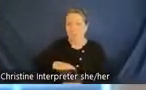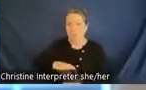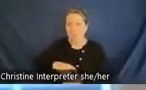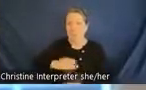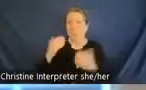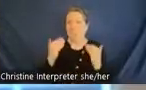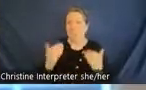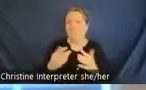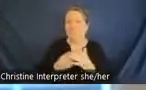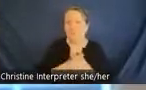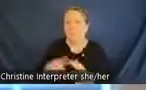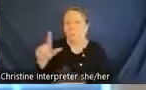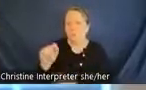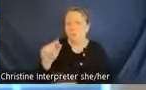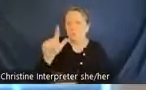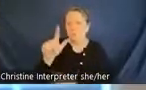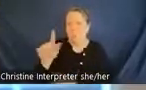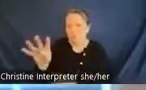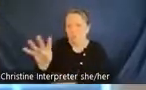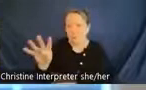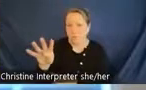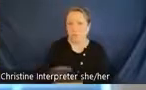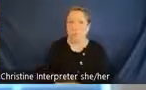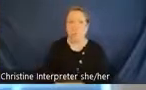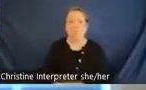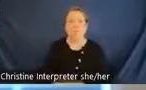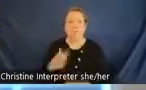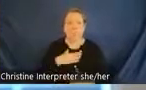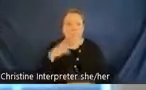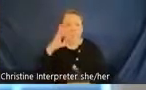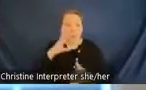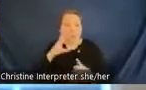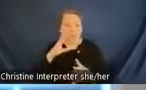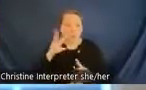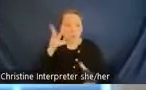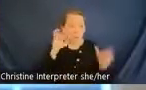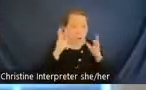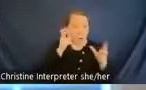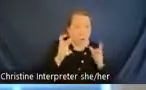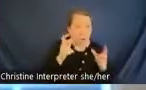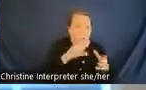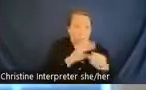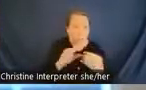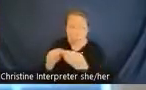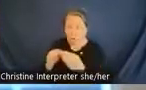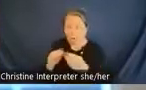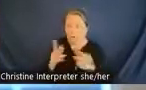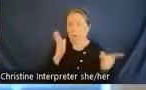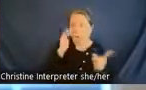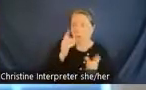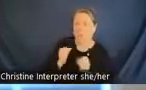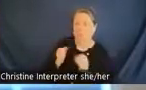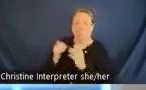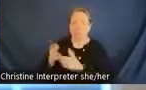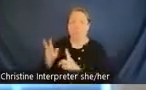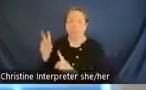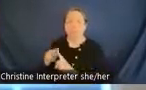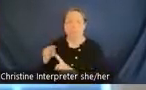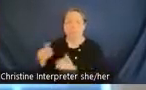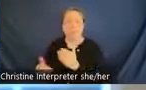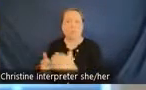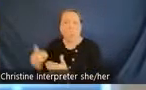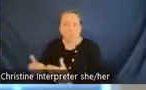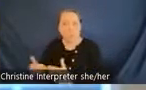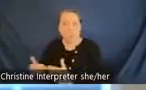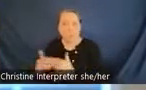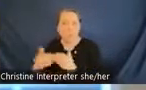2024. And I'm going to take the stories I've learned tonight, the information, and take that into this process moving forward. But we